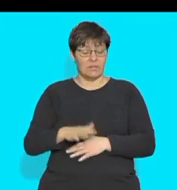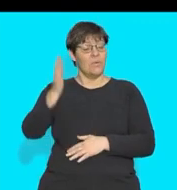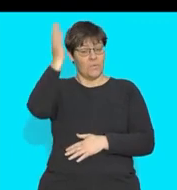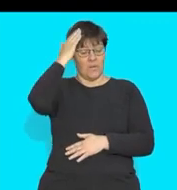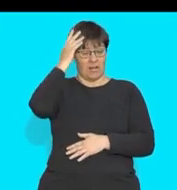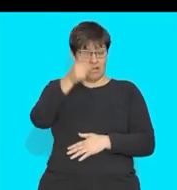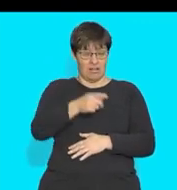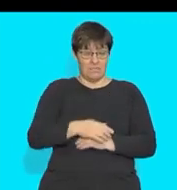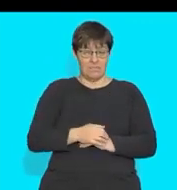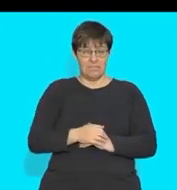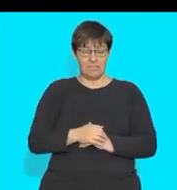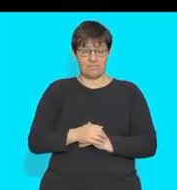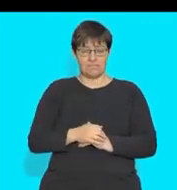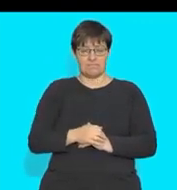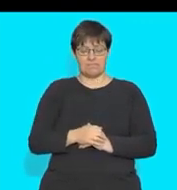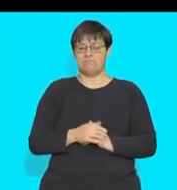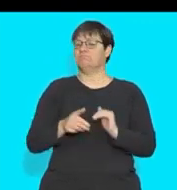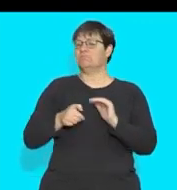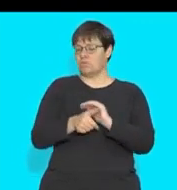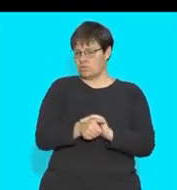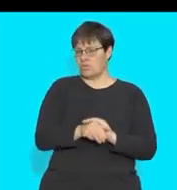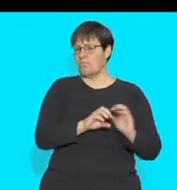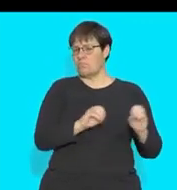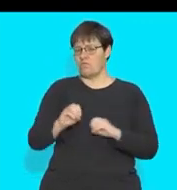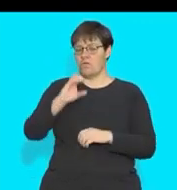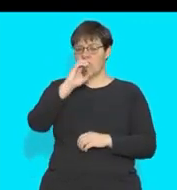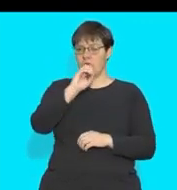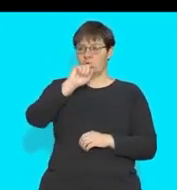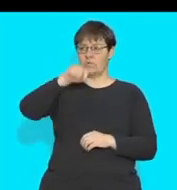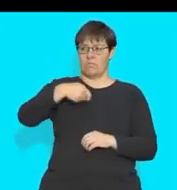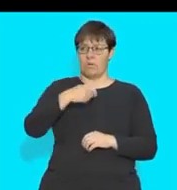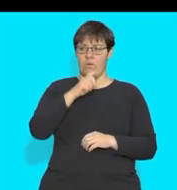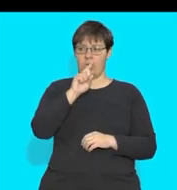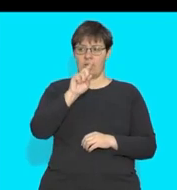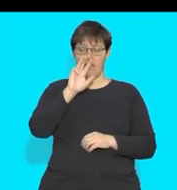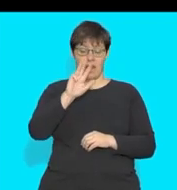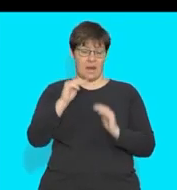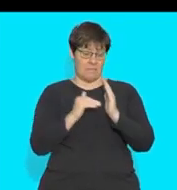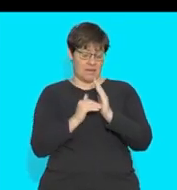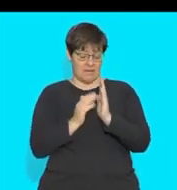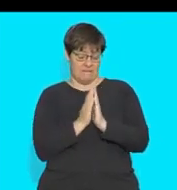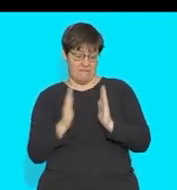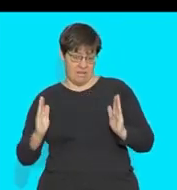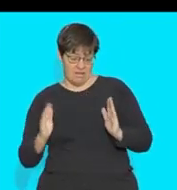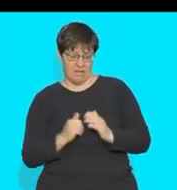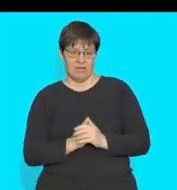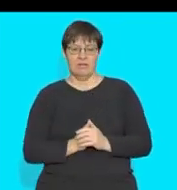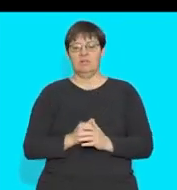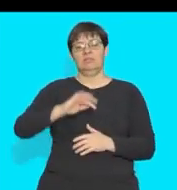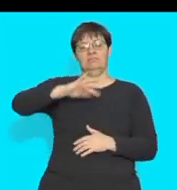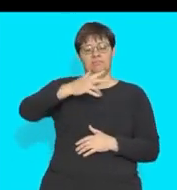know, okay, that the tortoise moves 0.19 meters. So